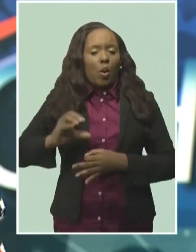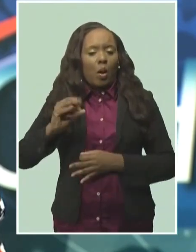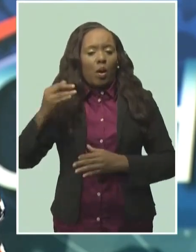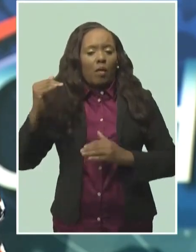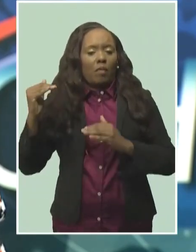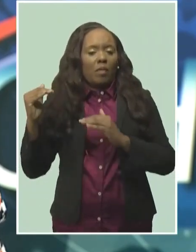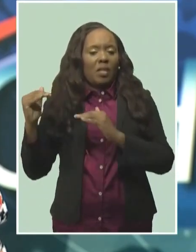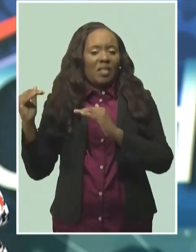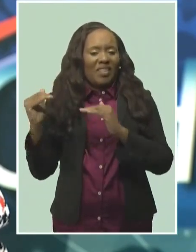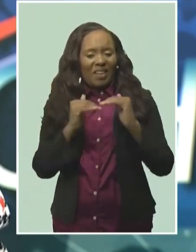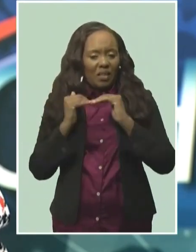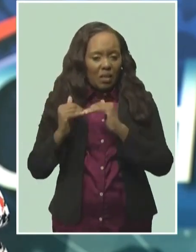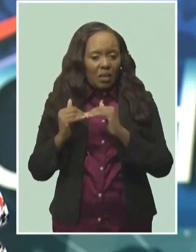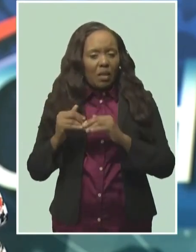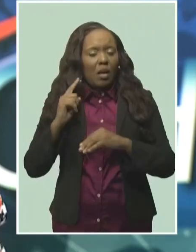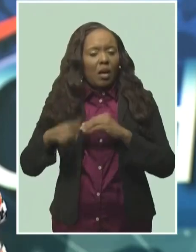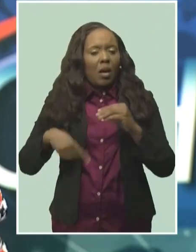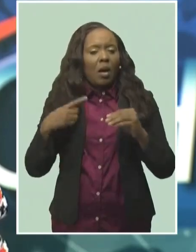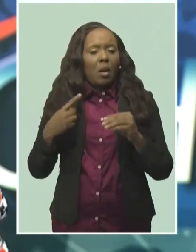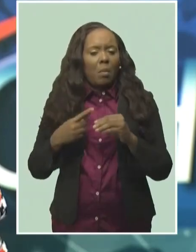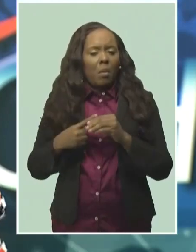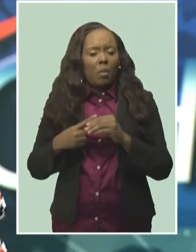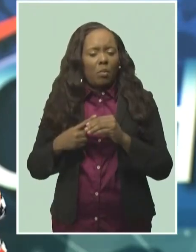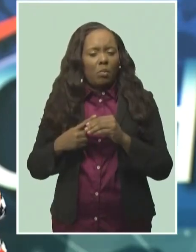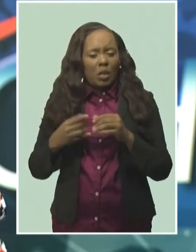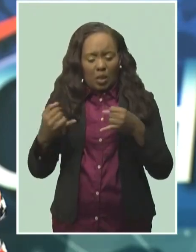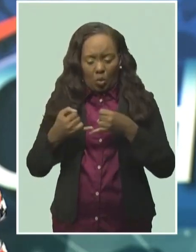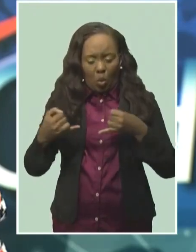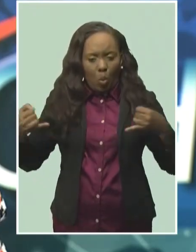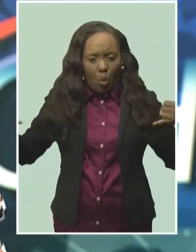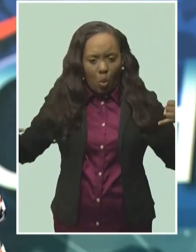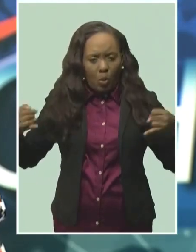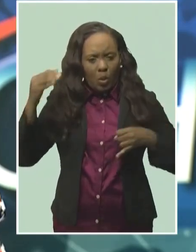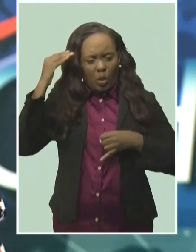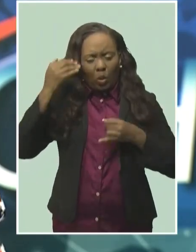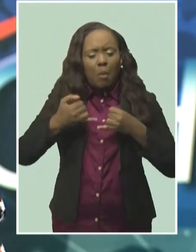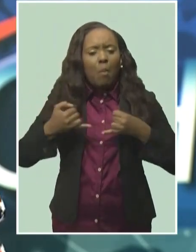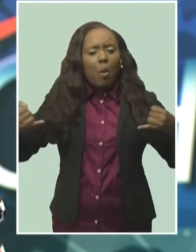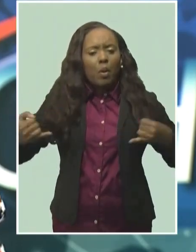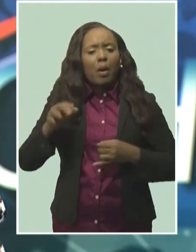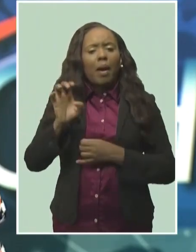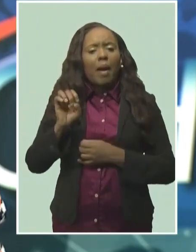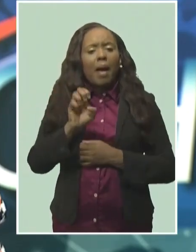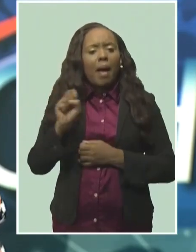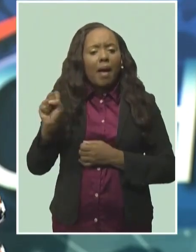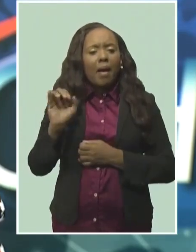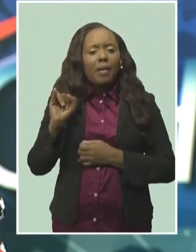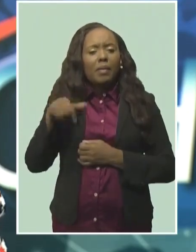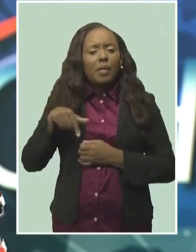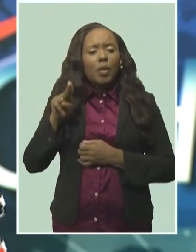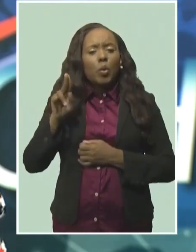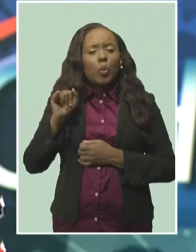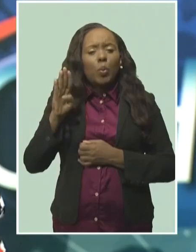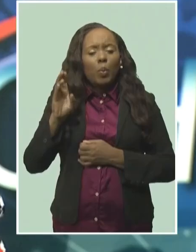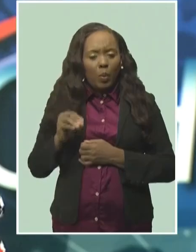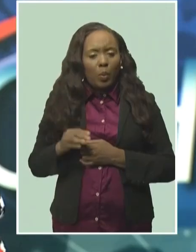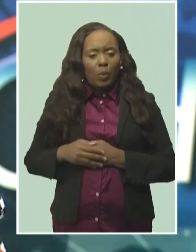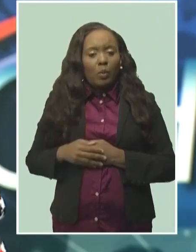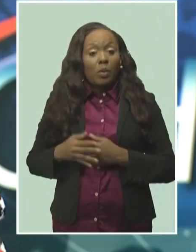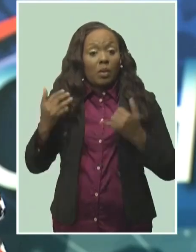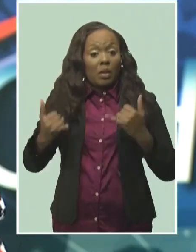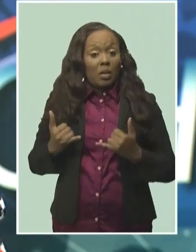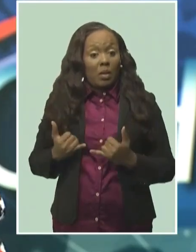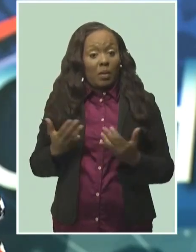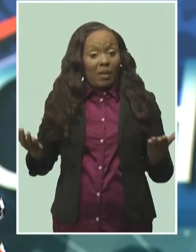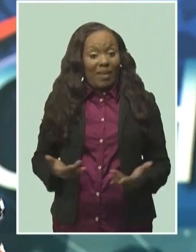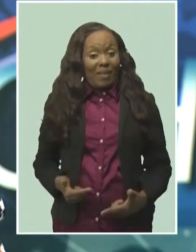the ownership of the Essequibo region. This clears the way for the case to be heard under the Geneva Convention. And joining us now